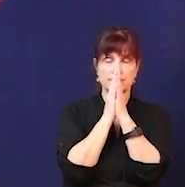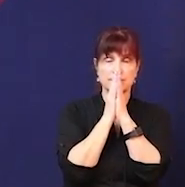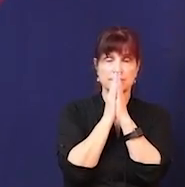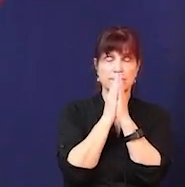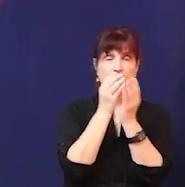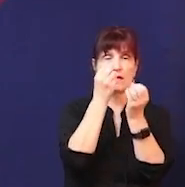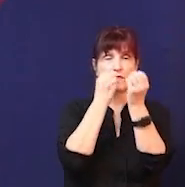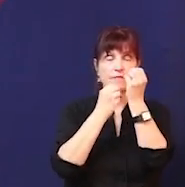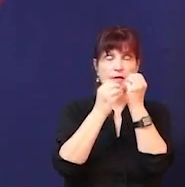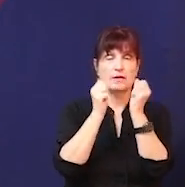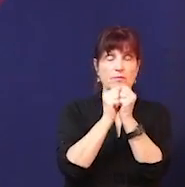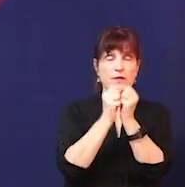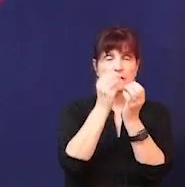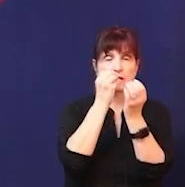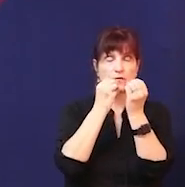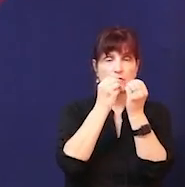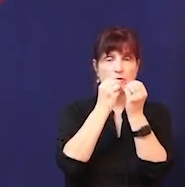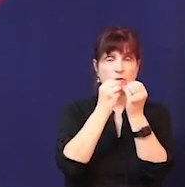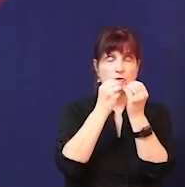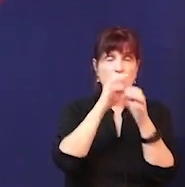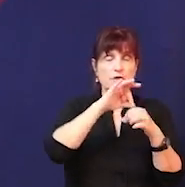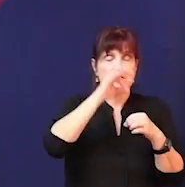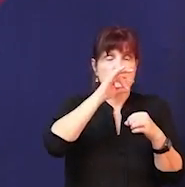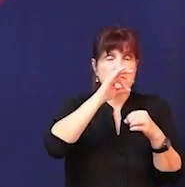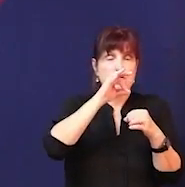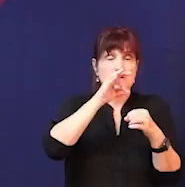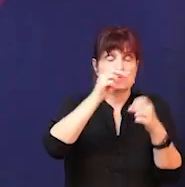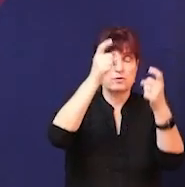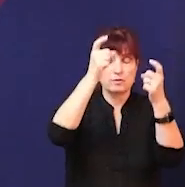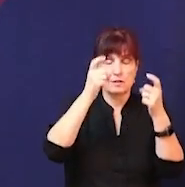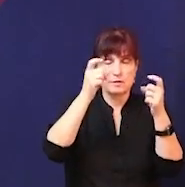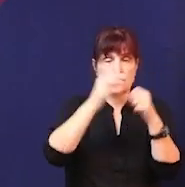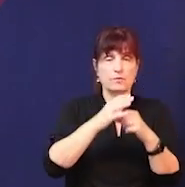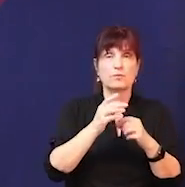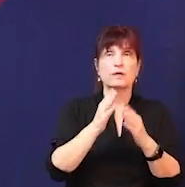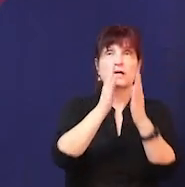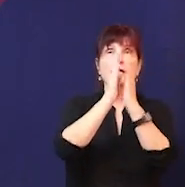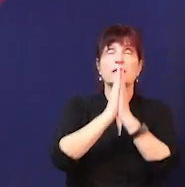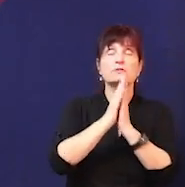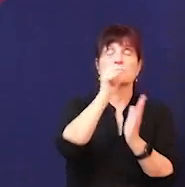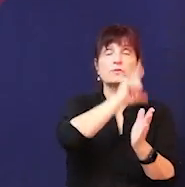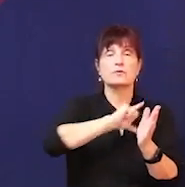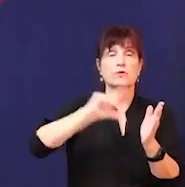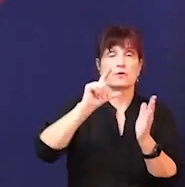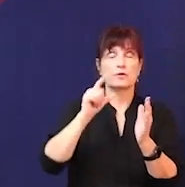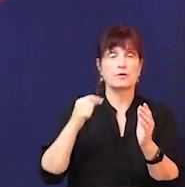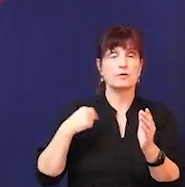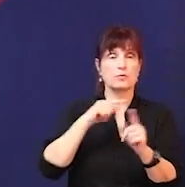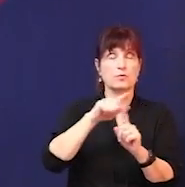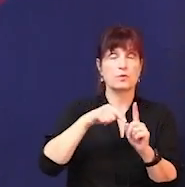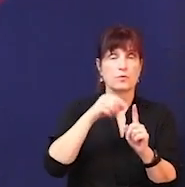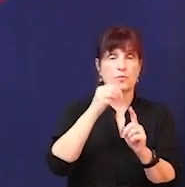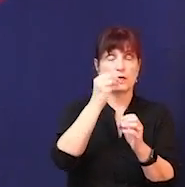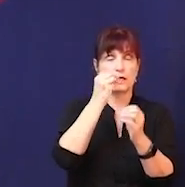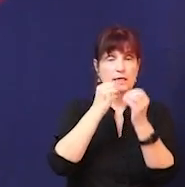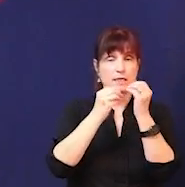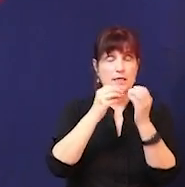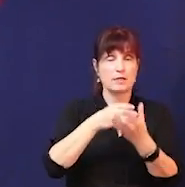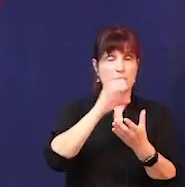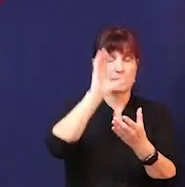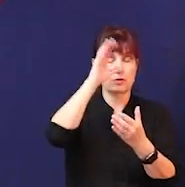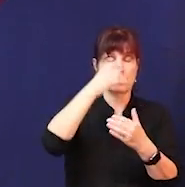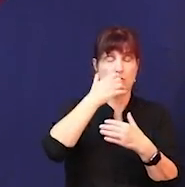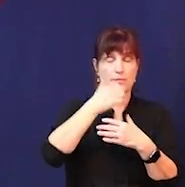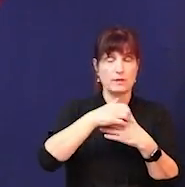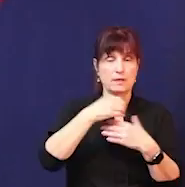Replenished by the food of spiritual nourishment, we humbly beseech you, O Lord, that through our partaking in this mystery, you may